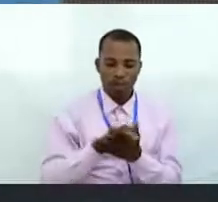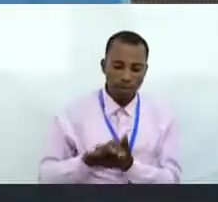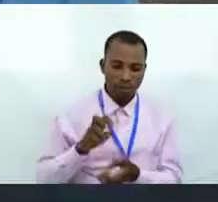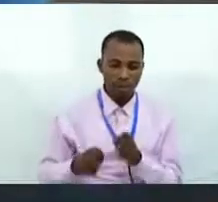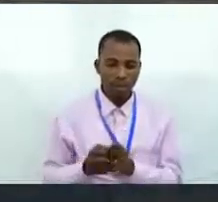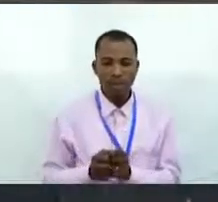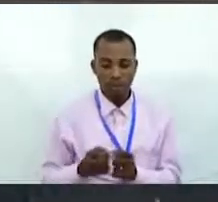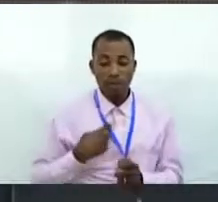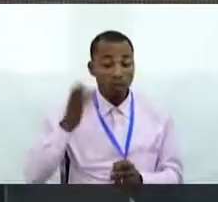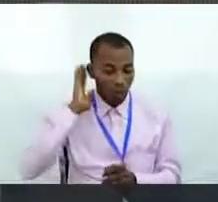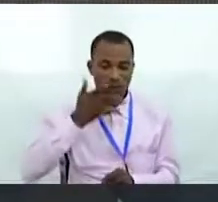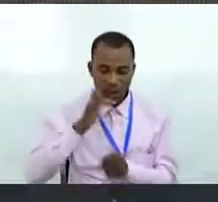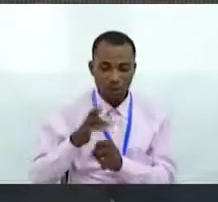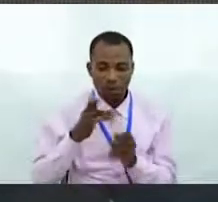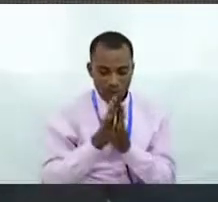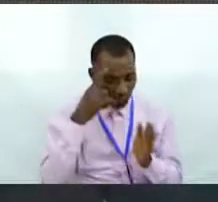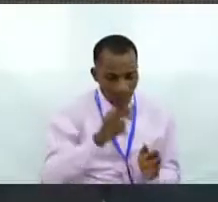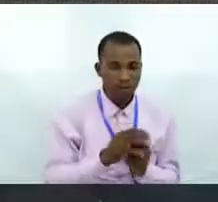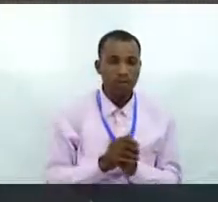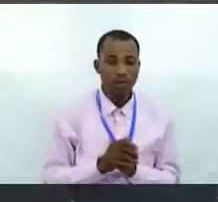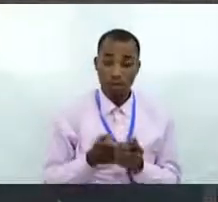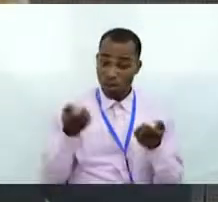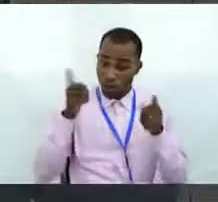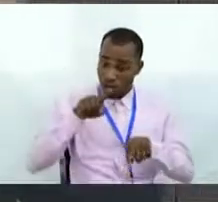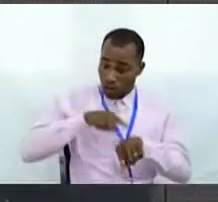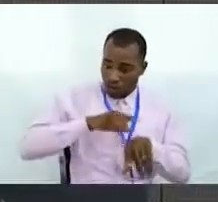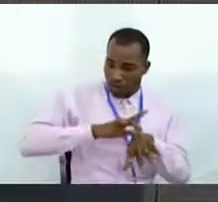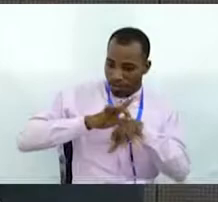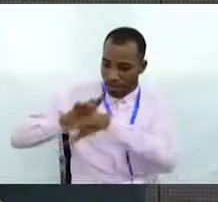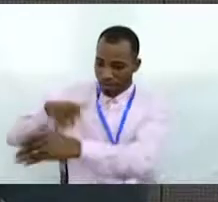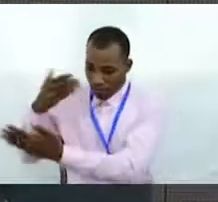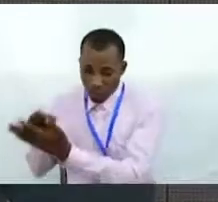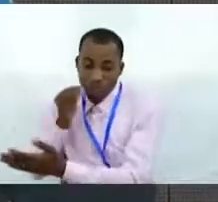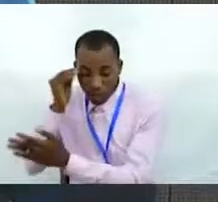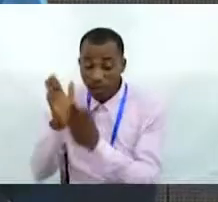How many of us immediately will get home, call our family and pray for them?